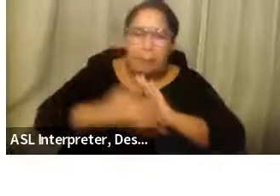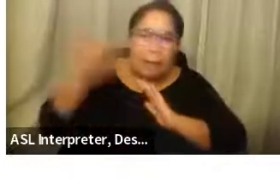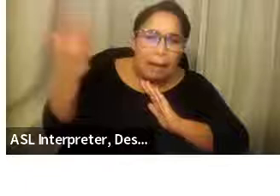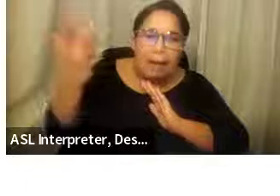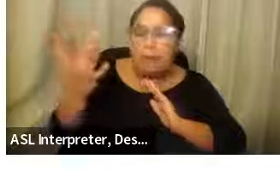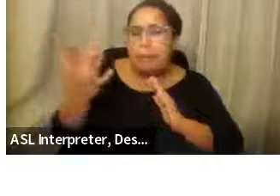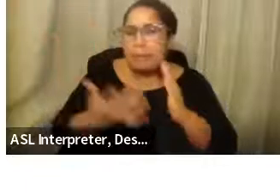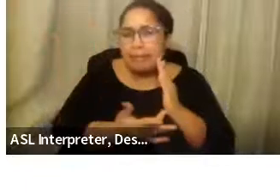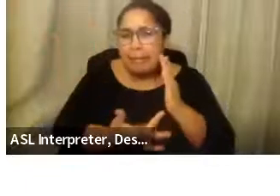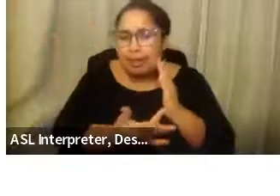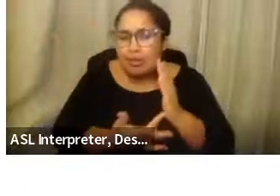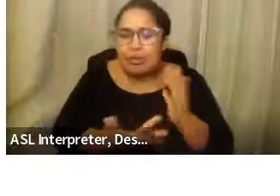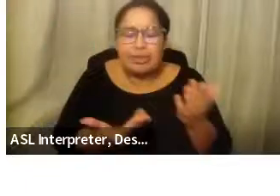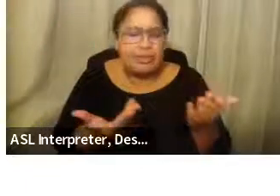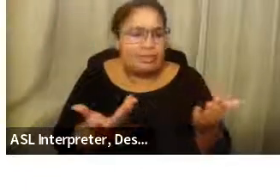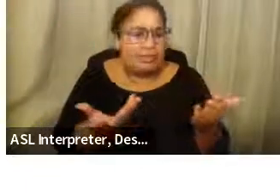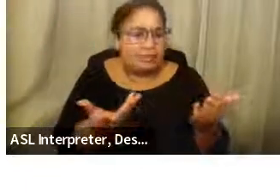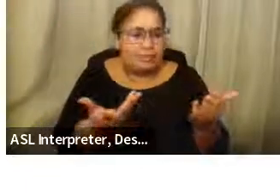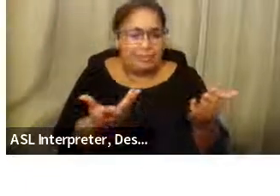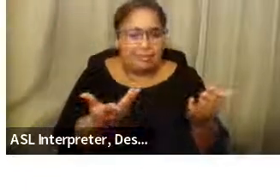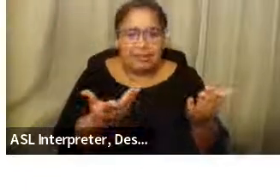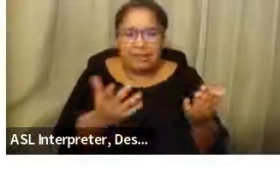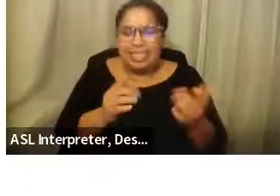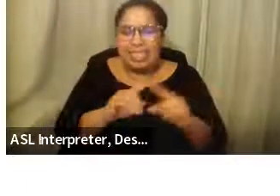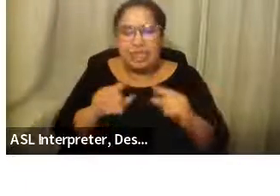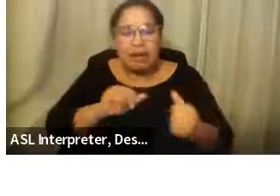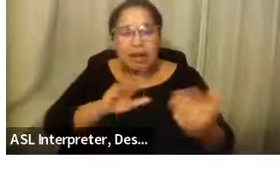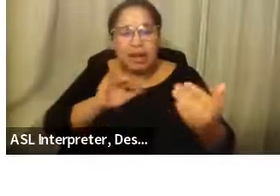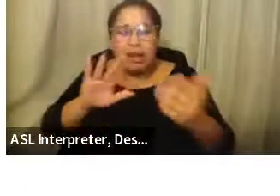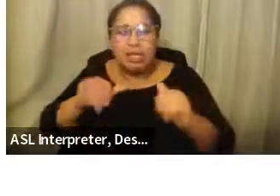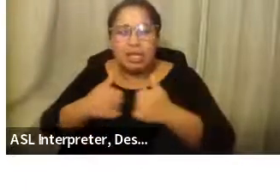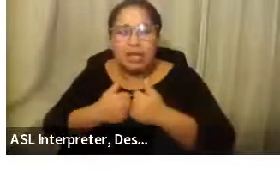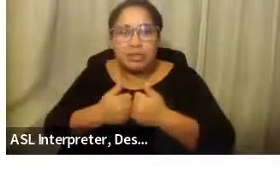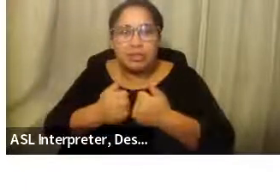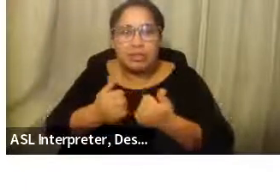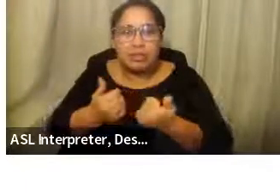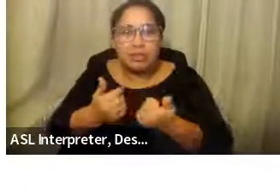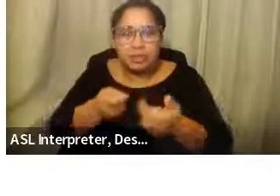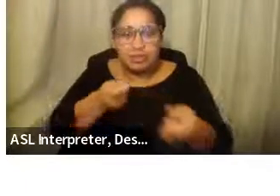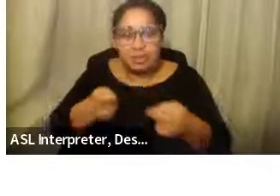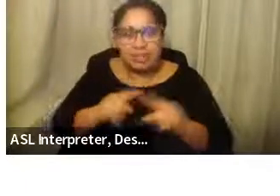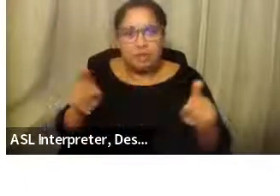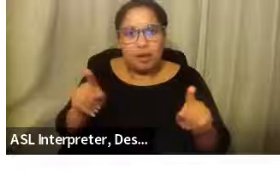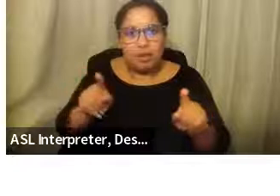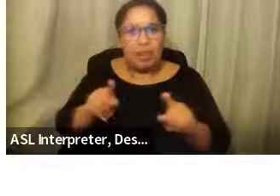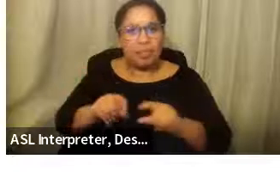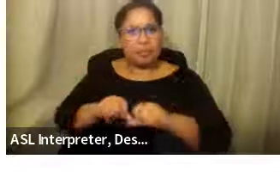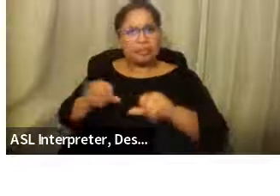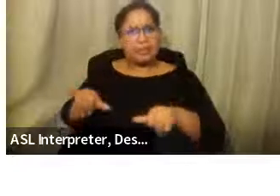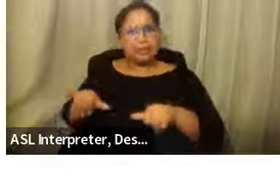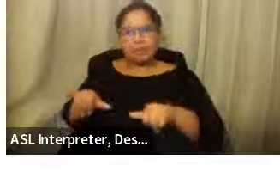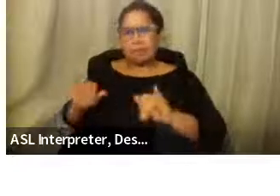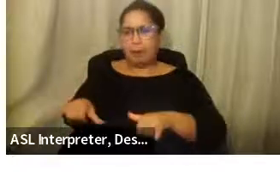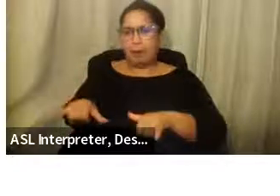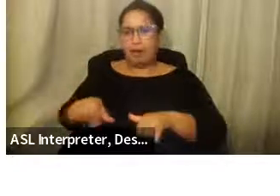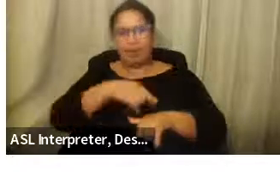technology, by just how we deal with the different issues, and we never changed. It's been the same